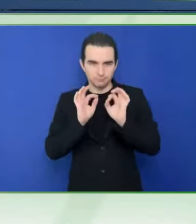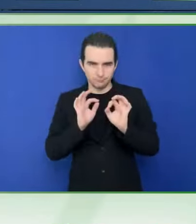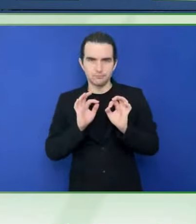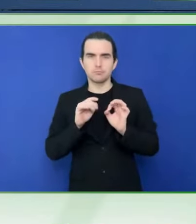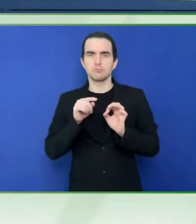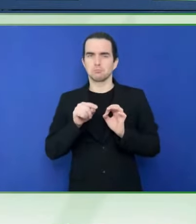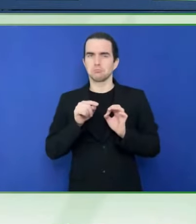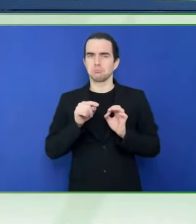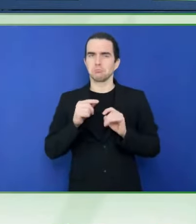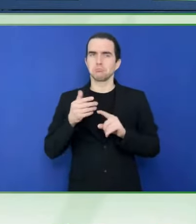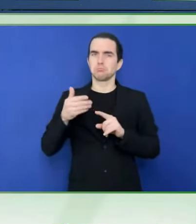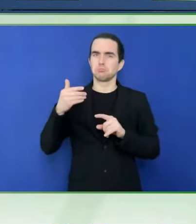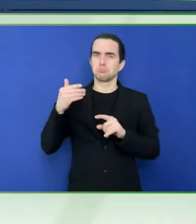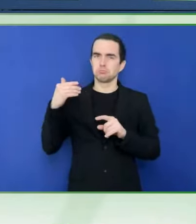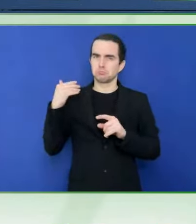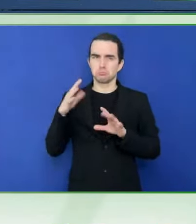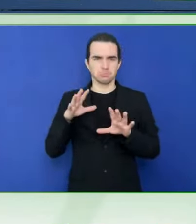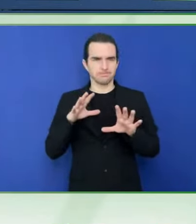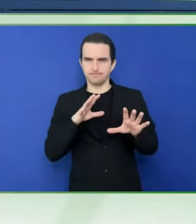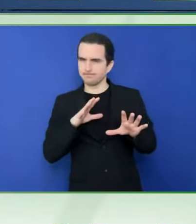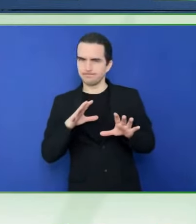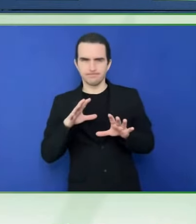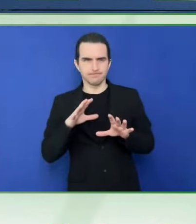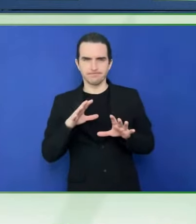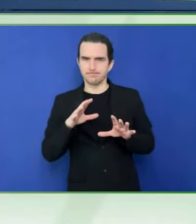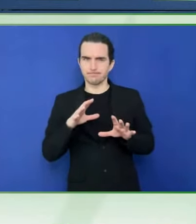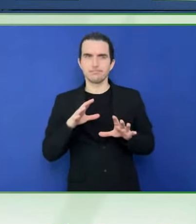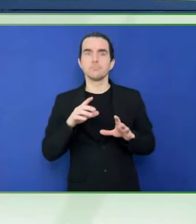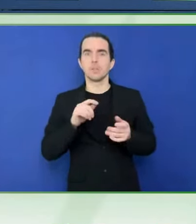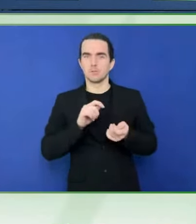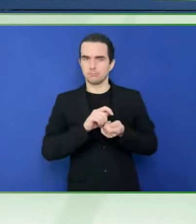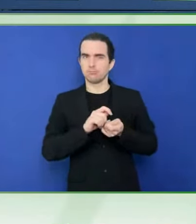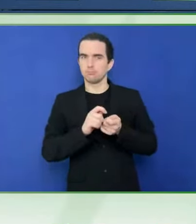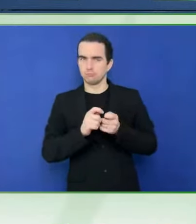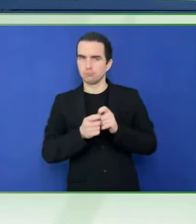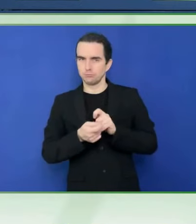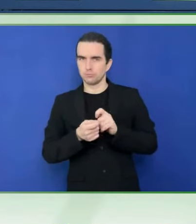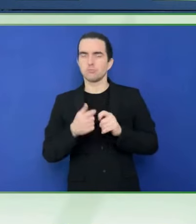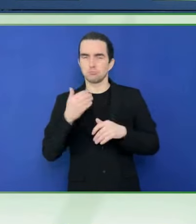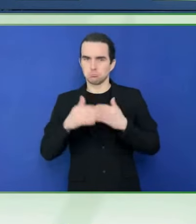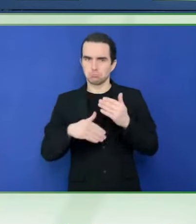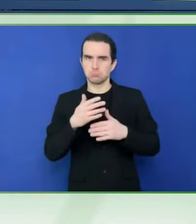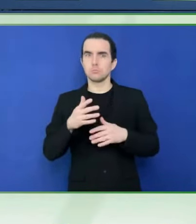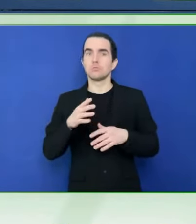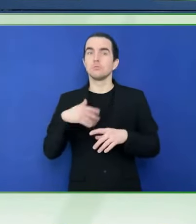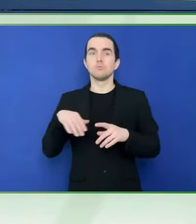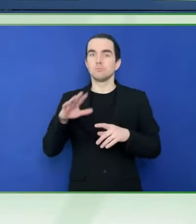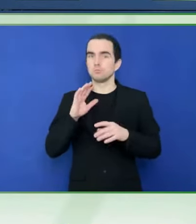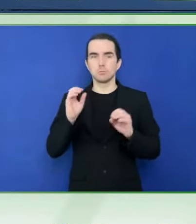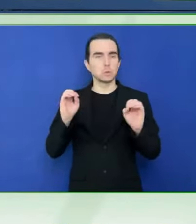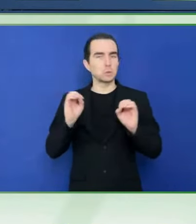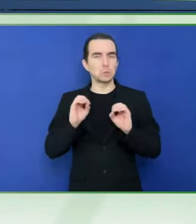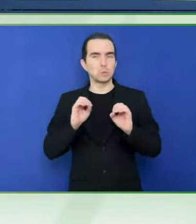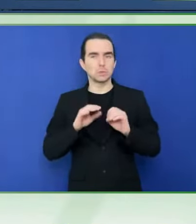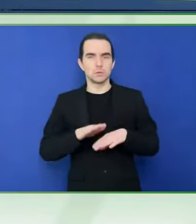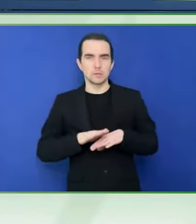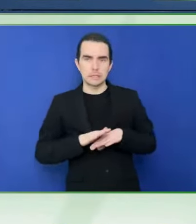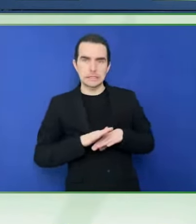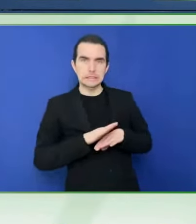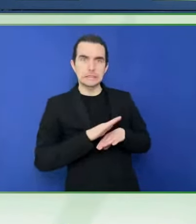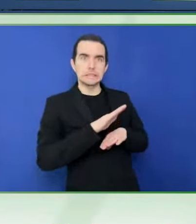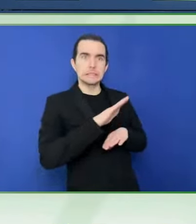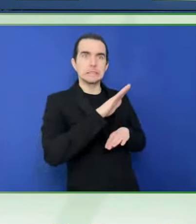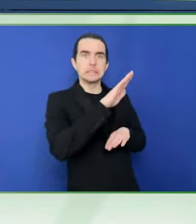level. And there can be stops where this platform is barely